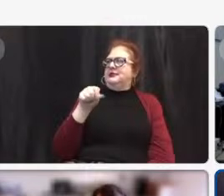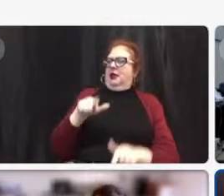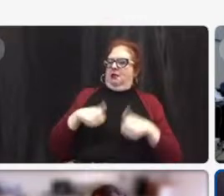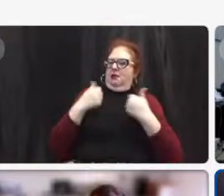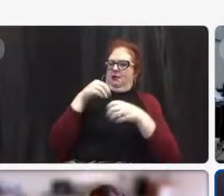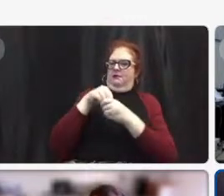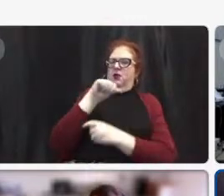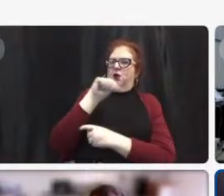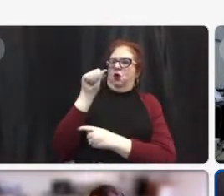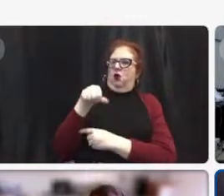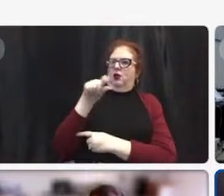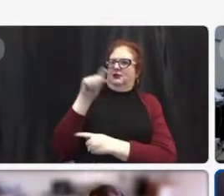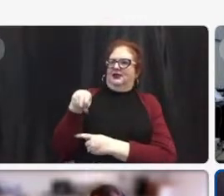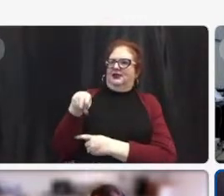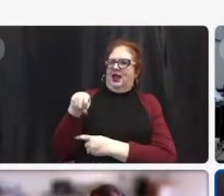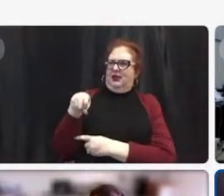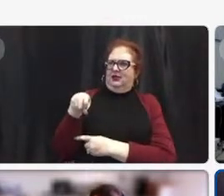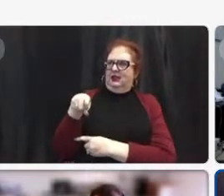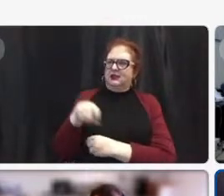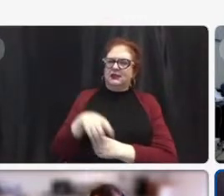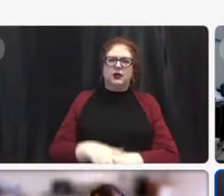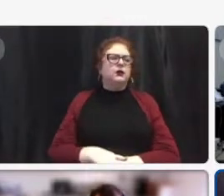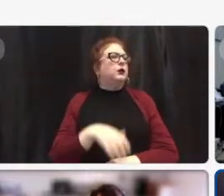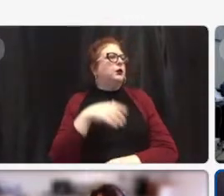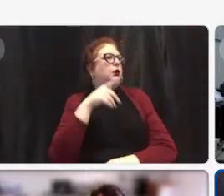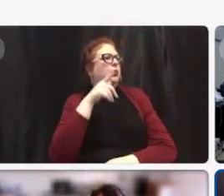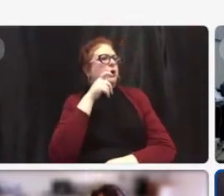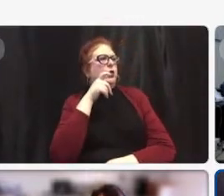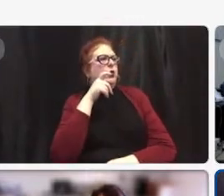Texas. Okay, so who is